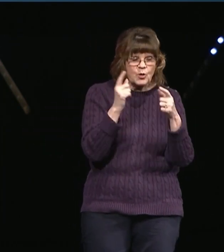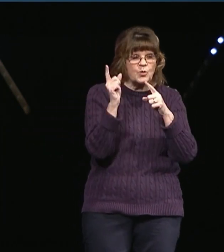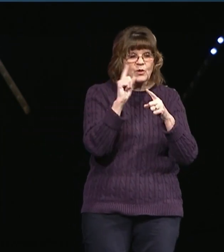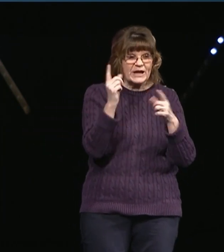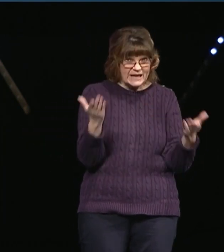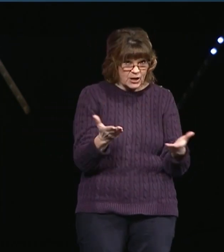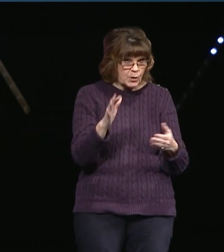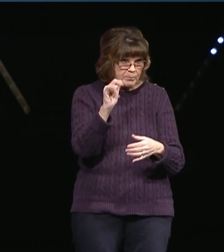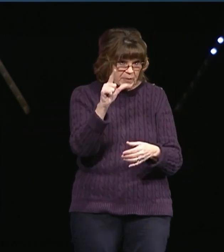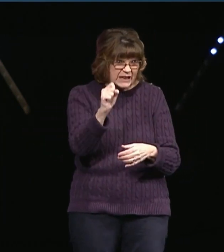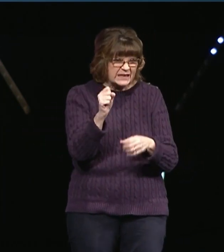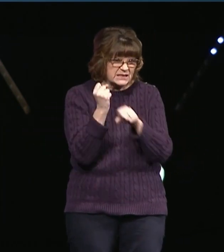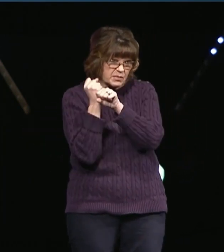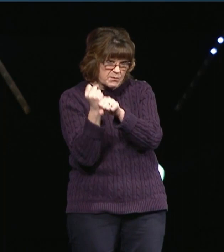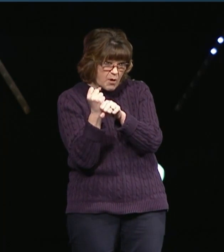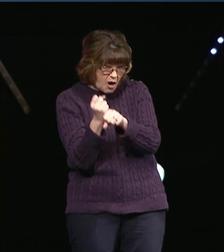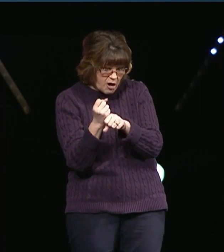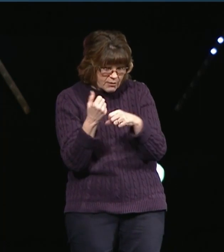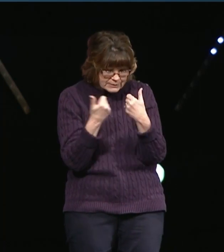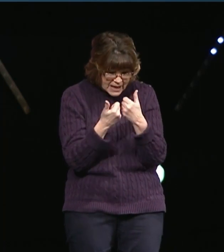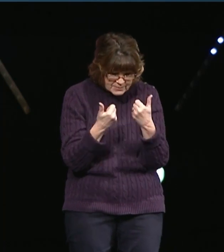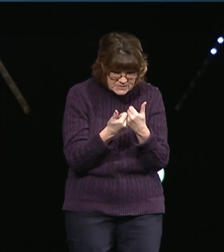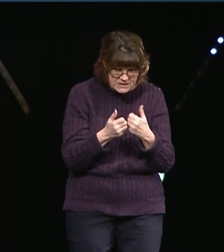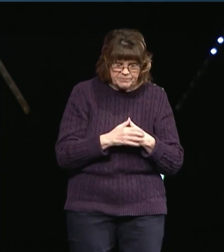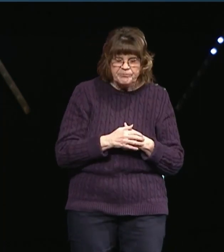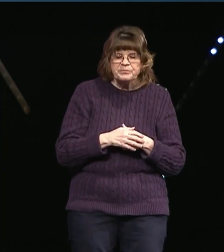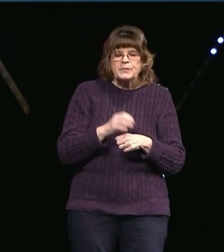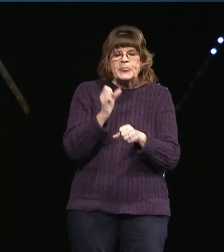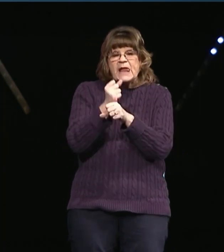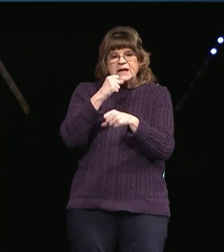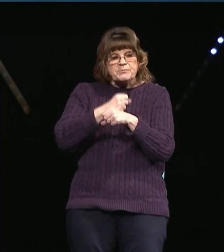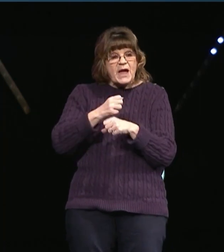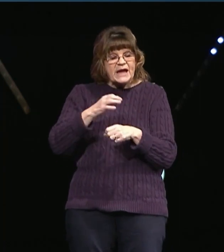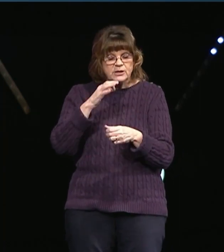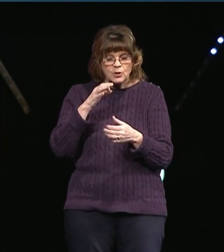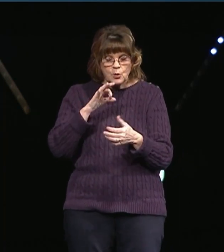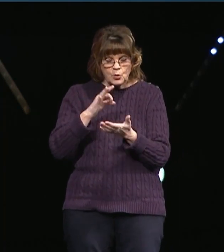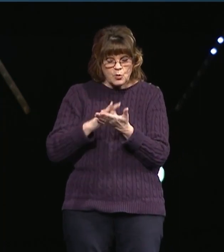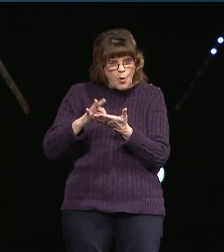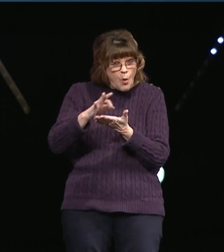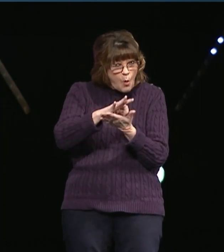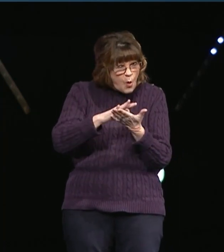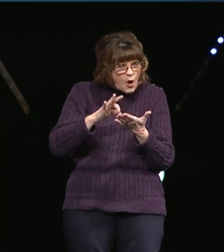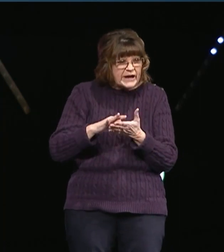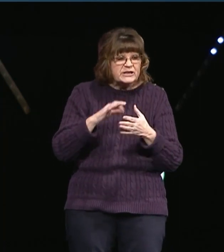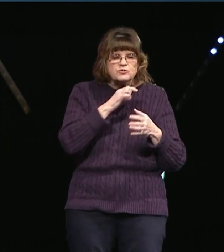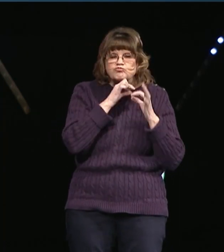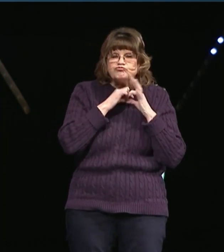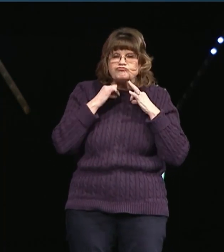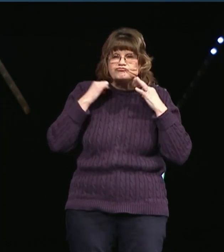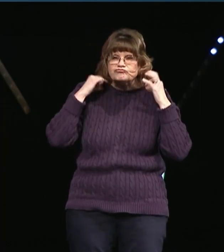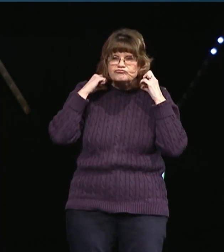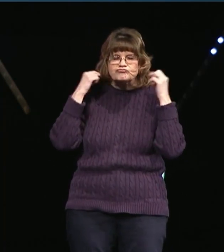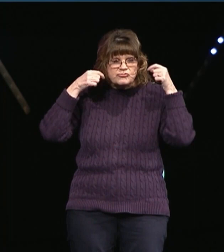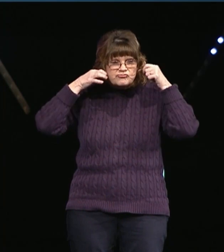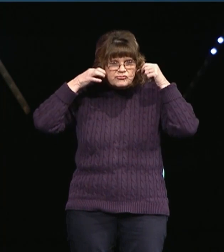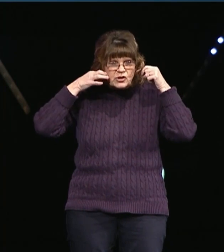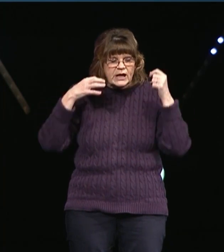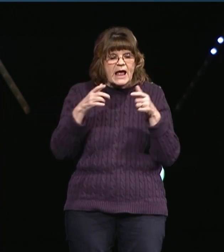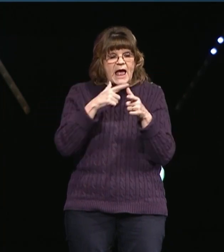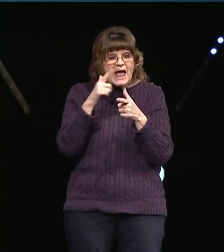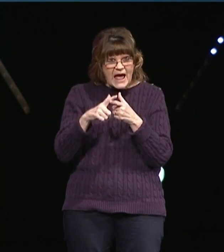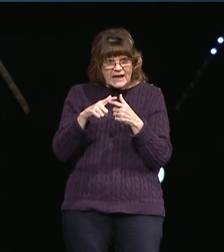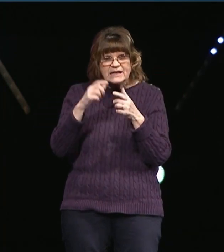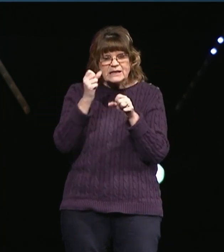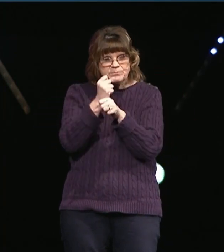wood birds using dad's bandsaw, created coin jewelry, fashioned replica Native American dream catchers, and even